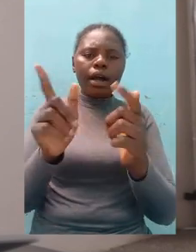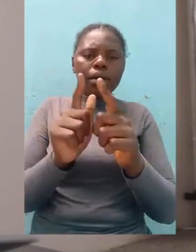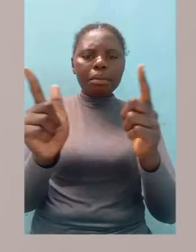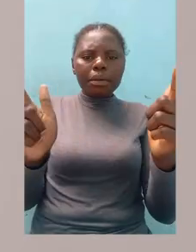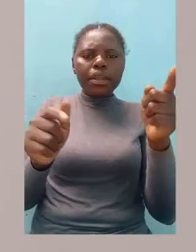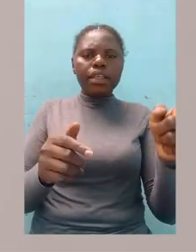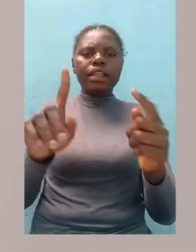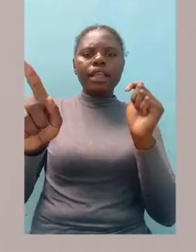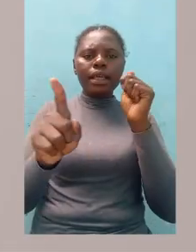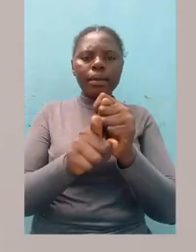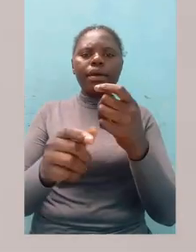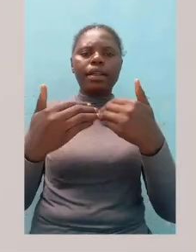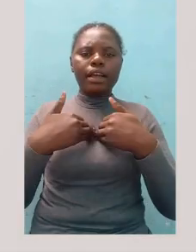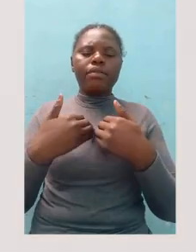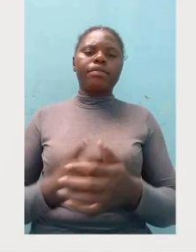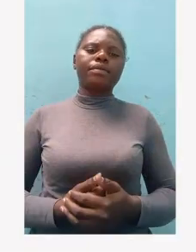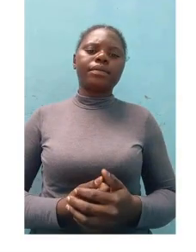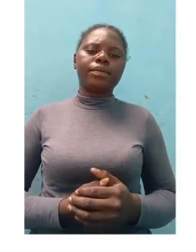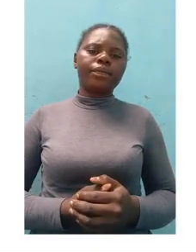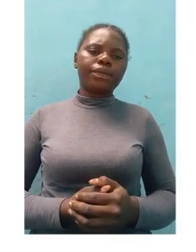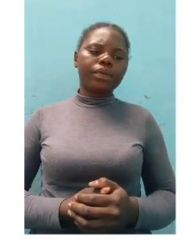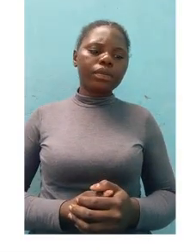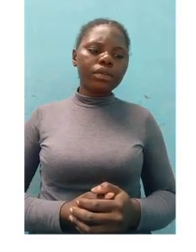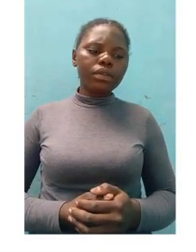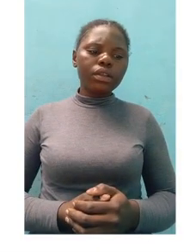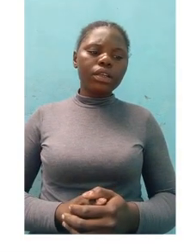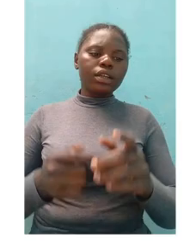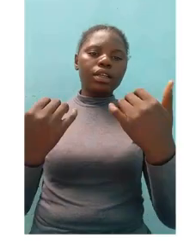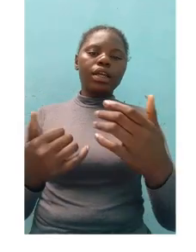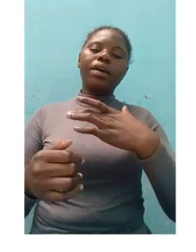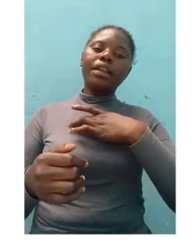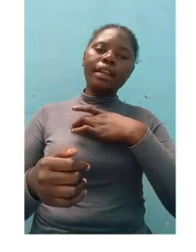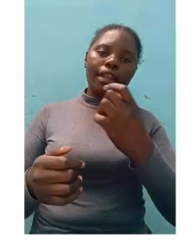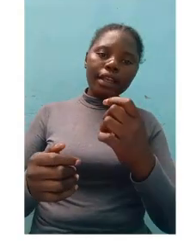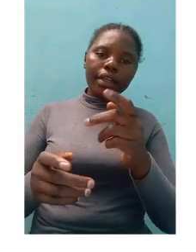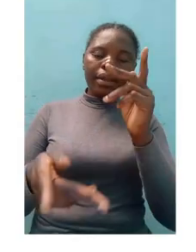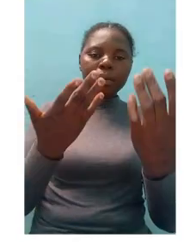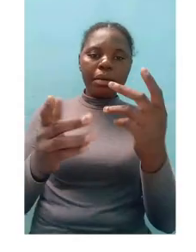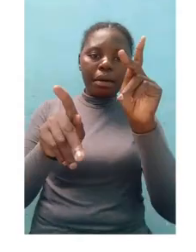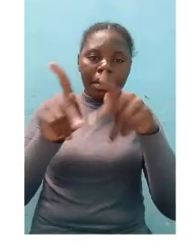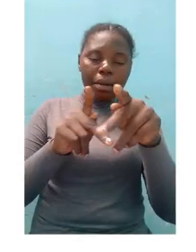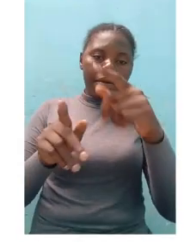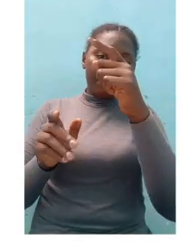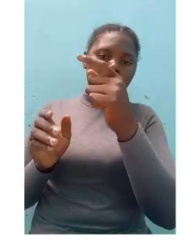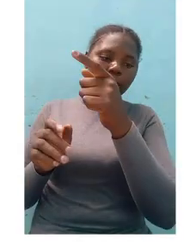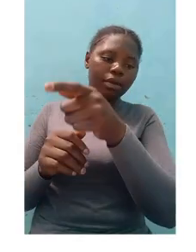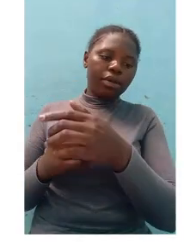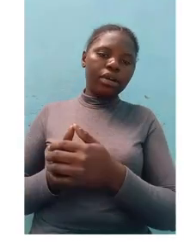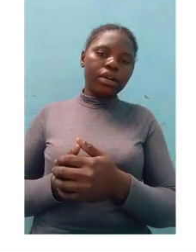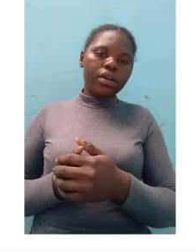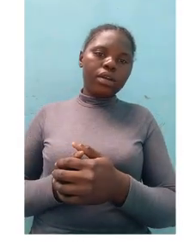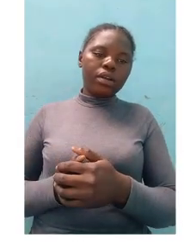have? So maybe they assess all of their information and they say, okay, well, the likelihood is high, but the impact